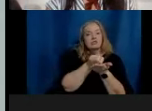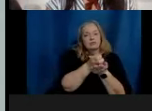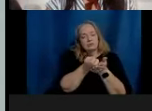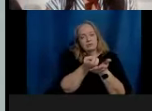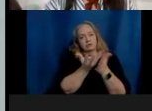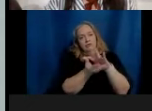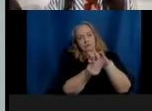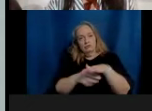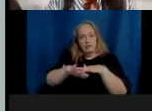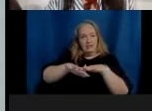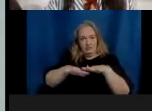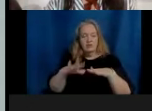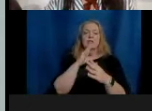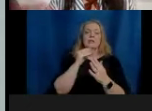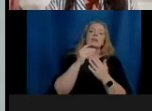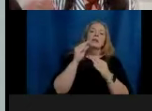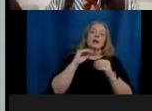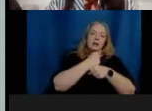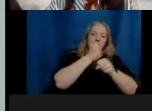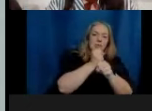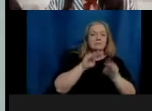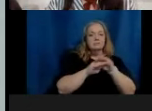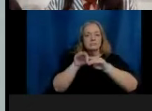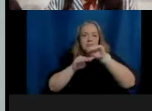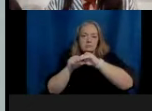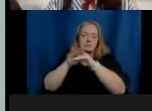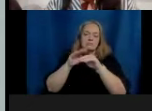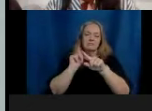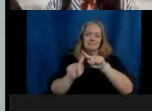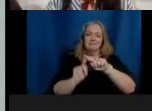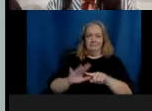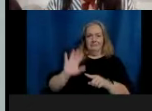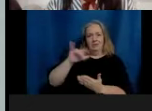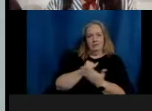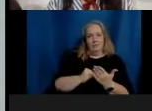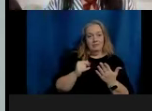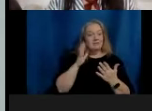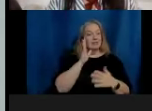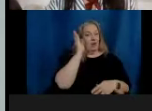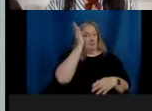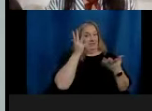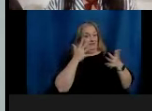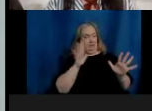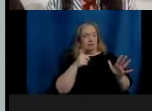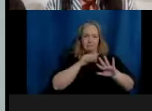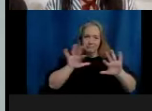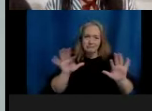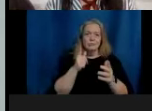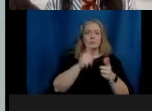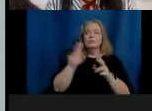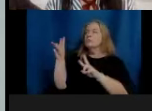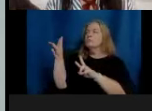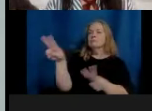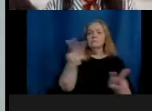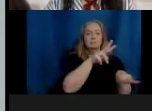and constructions. And I invite you all to take a look around once we're done with Jasmine's presentation. And if you are on Zoom,